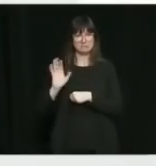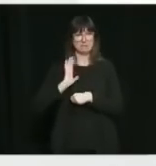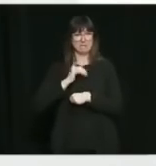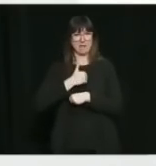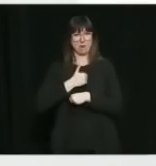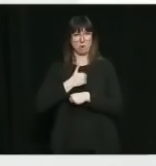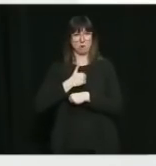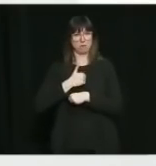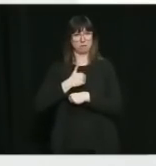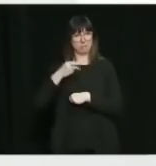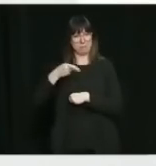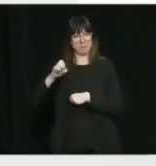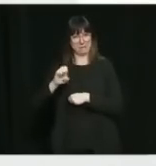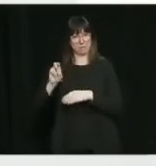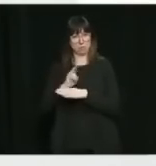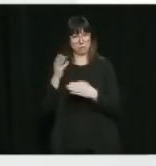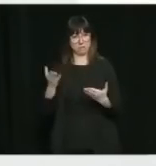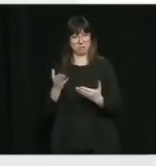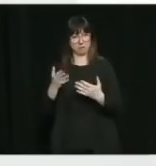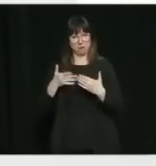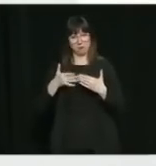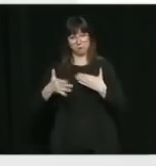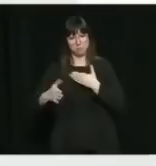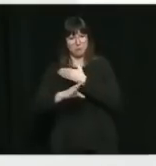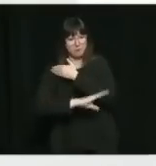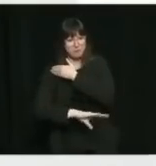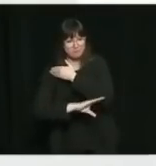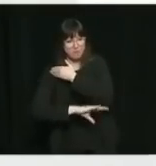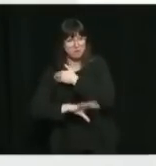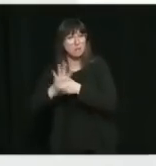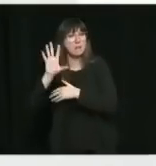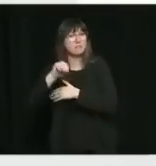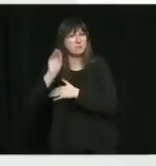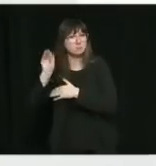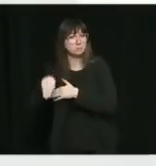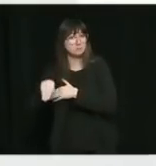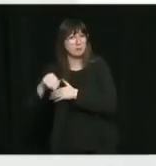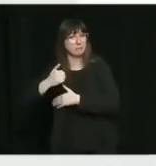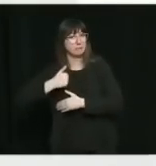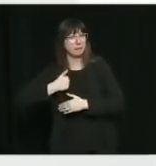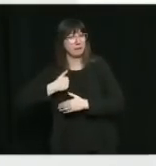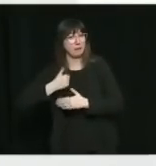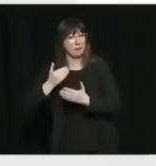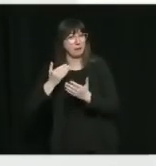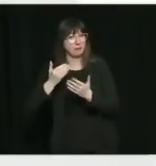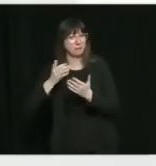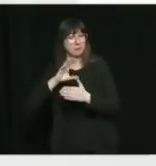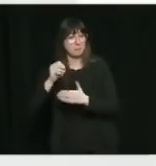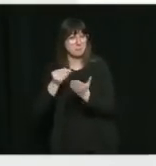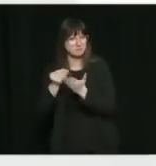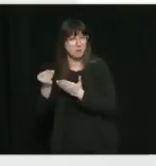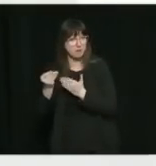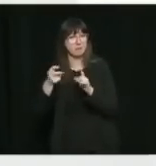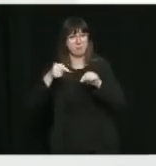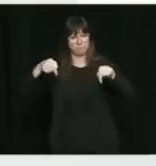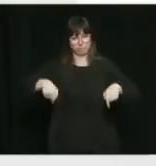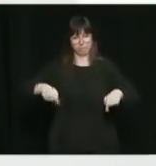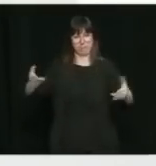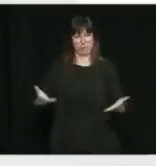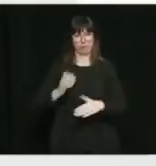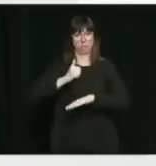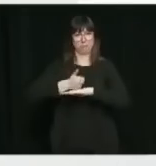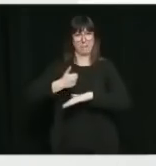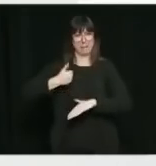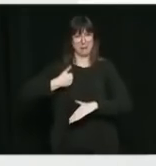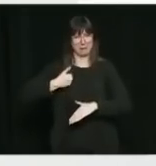used. By the fall, almost half of the PPE Canada was buying was from domestic companies. Nav's work helped